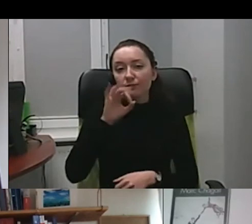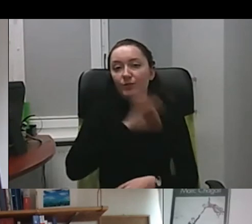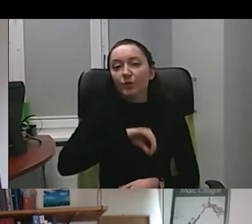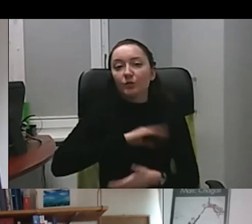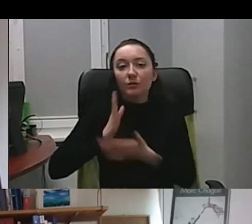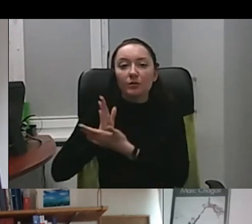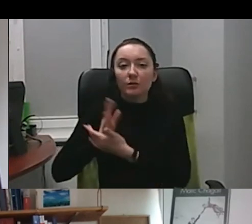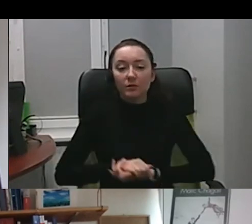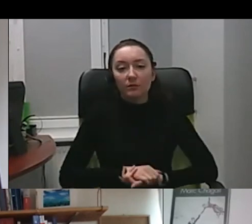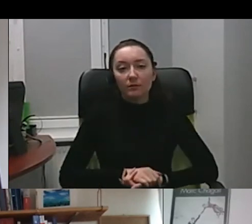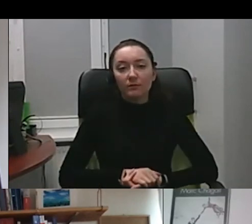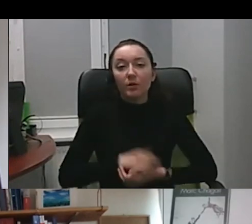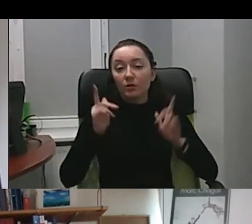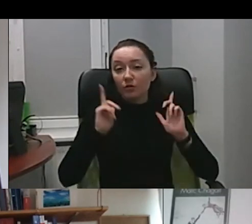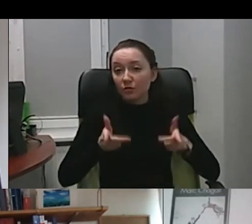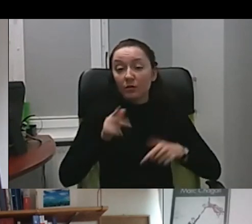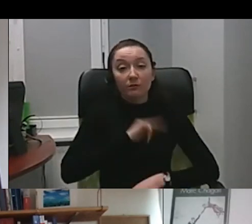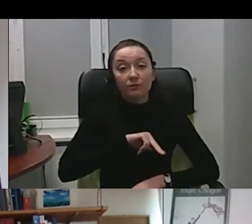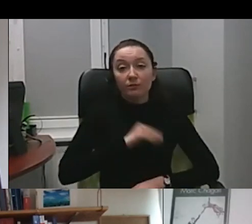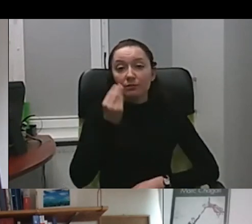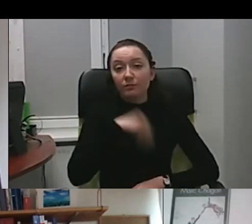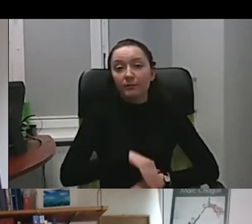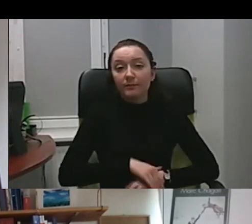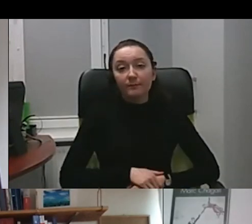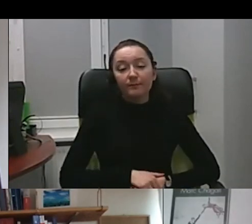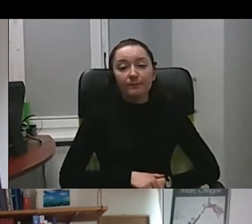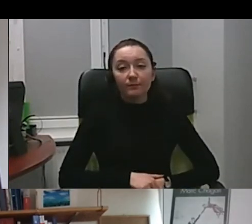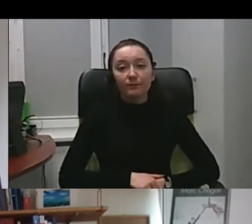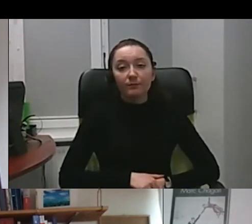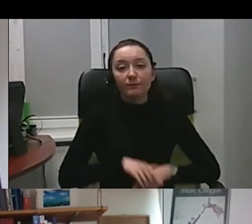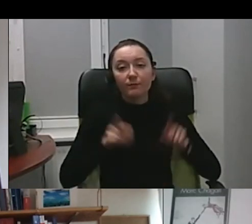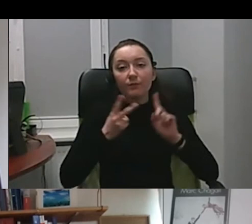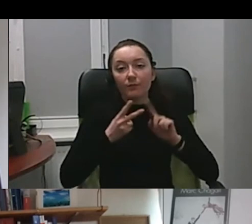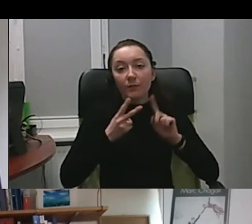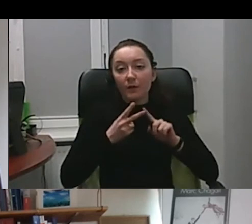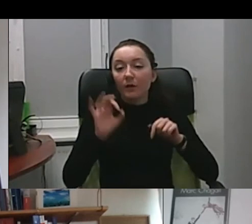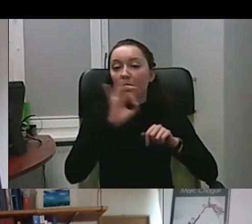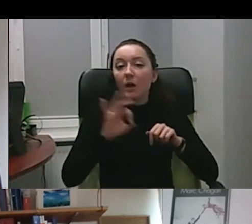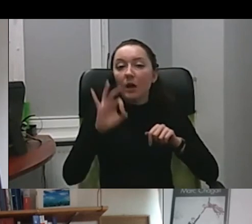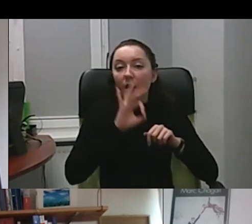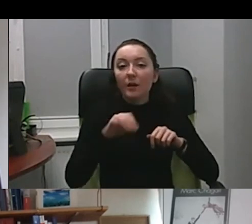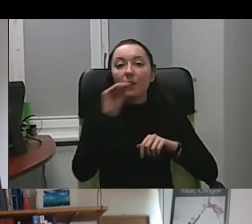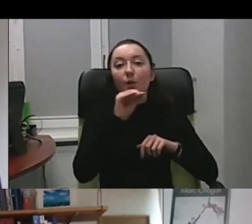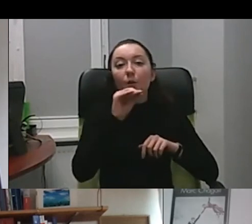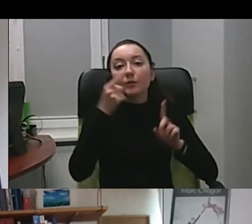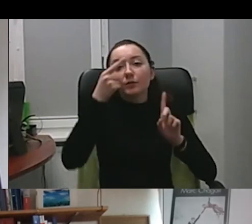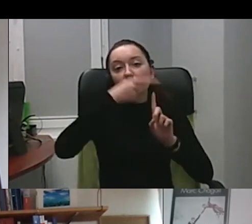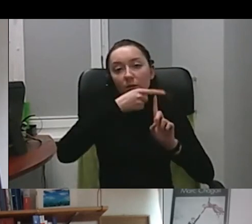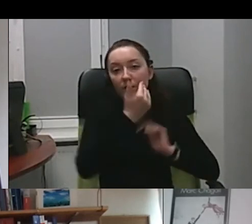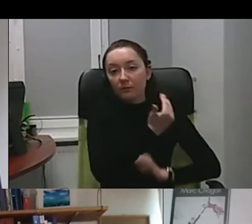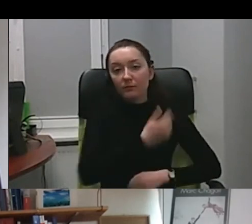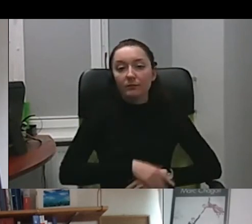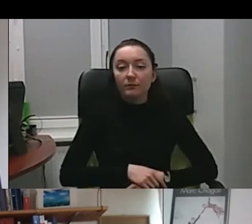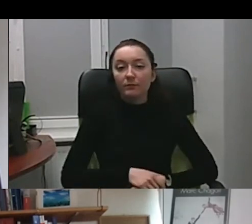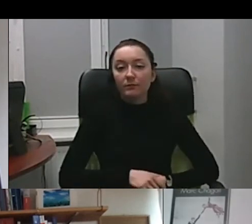past. And lastly, about the Council of Europe, the fact that there is a standing invitation, but in